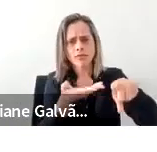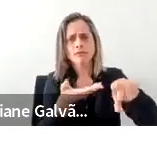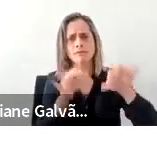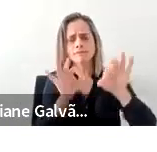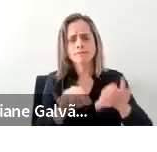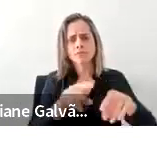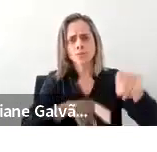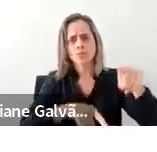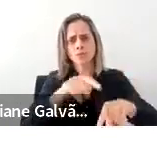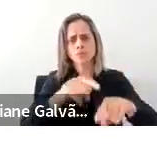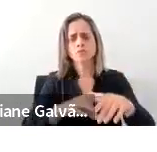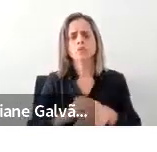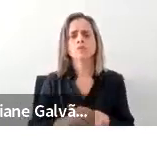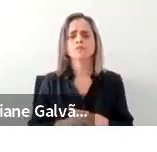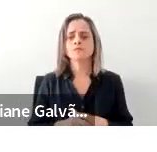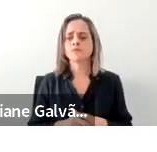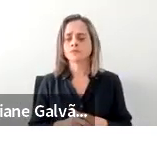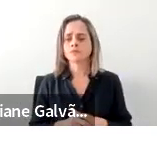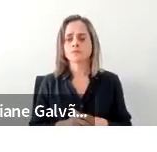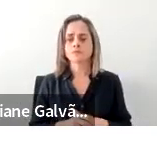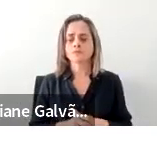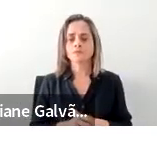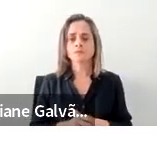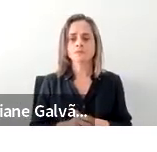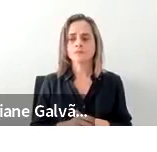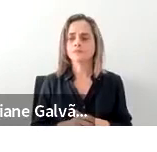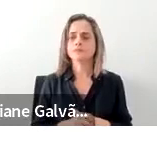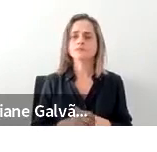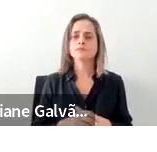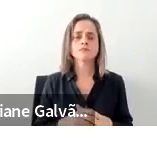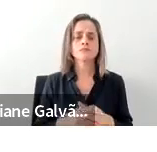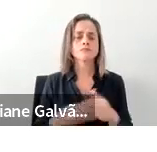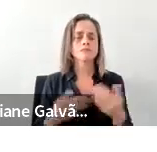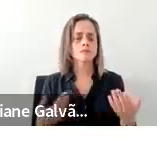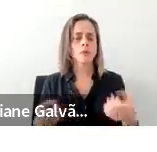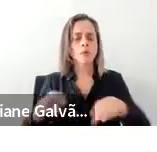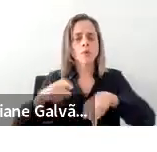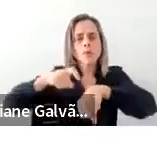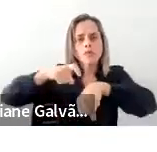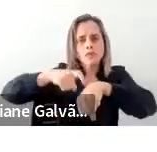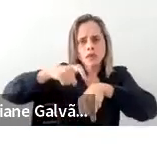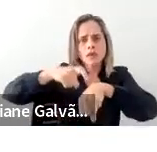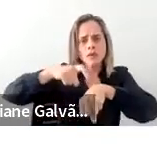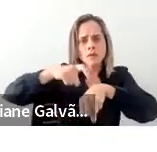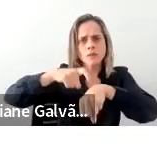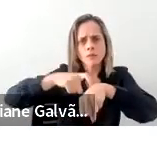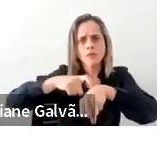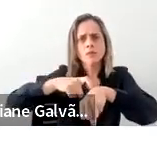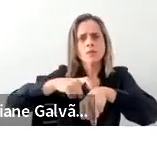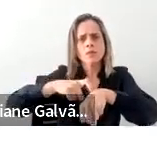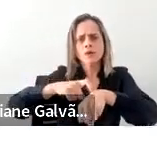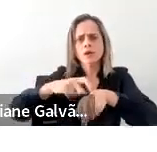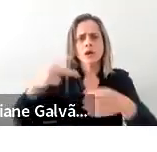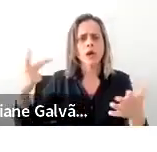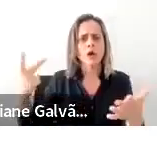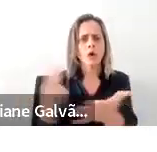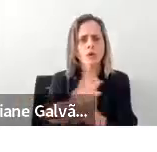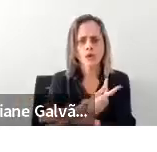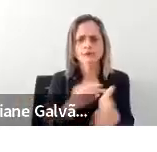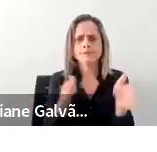is exactly equal to the time it takes Robinson to make them. And the